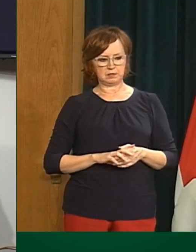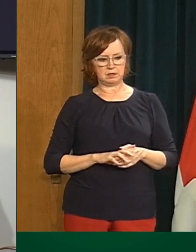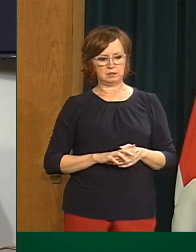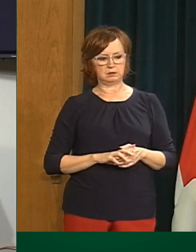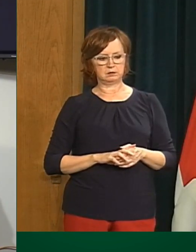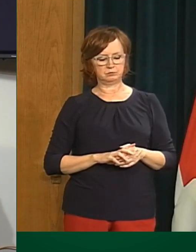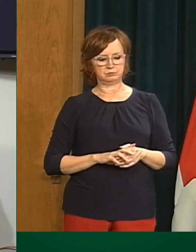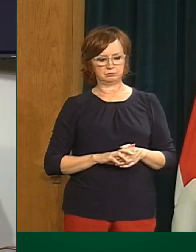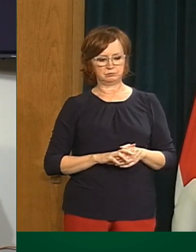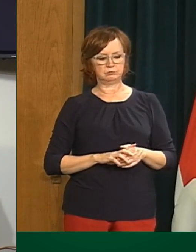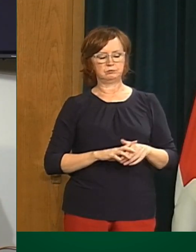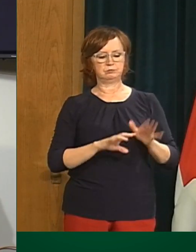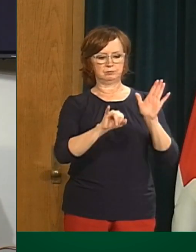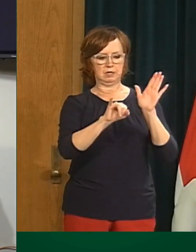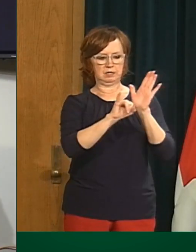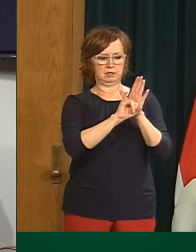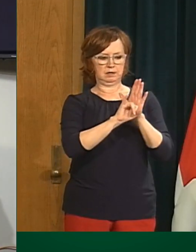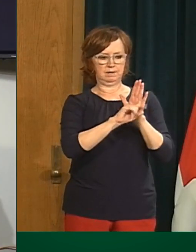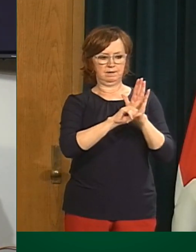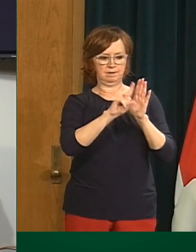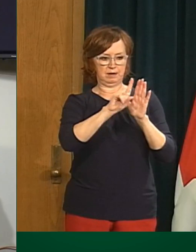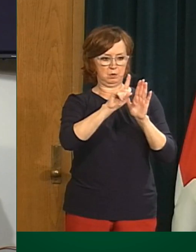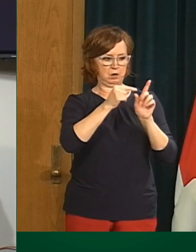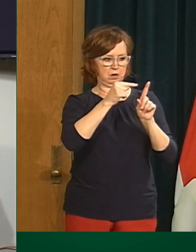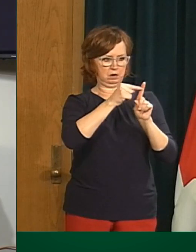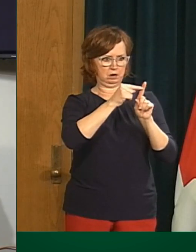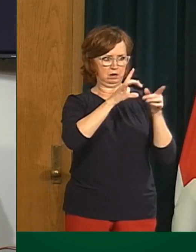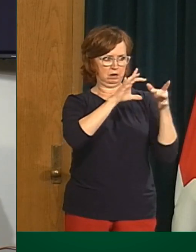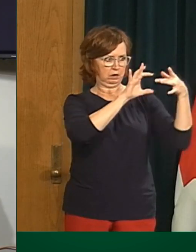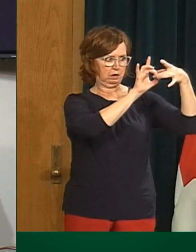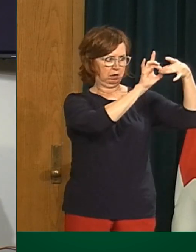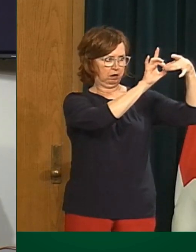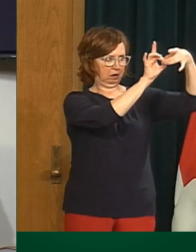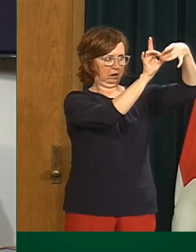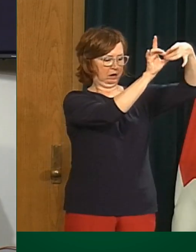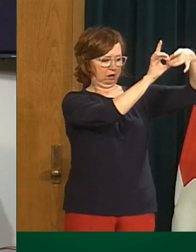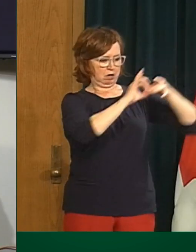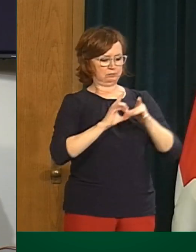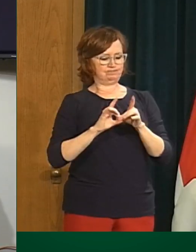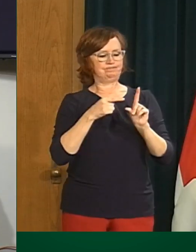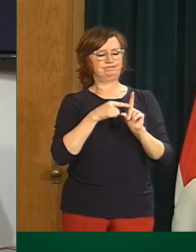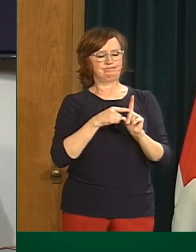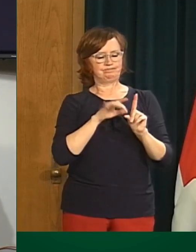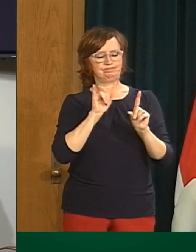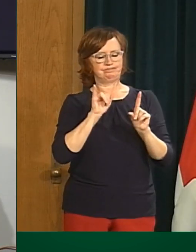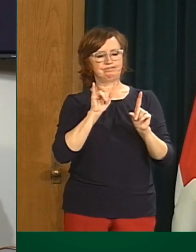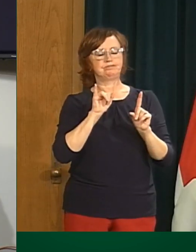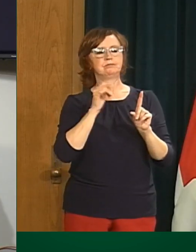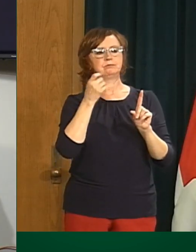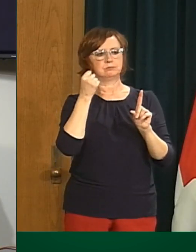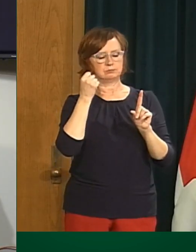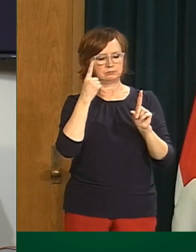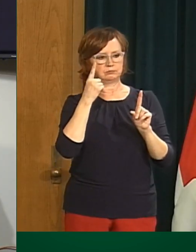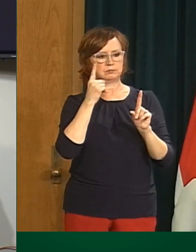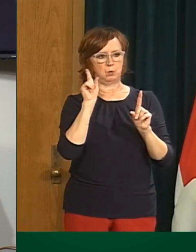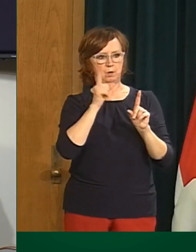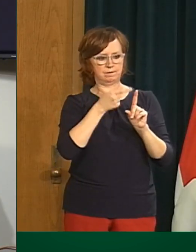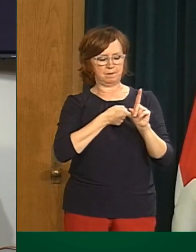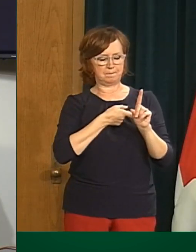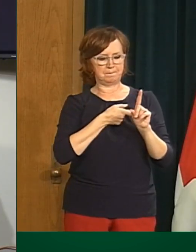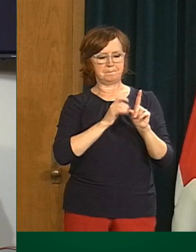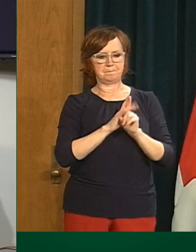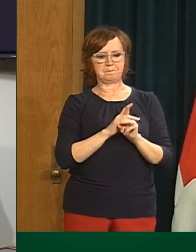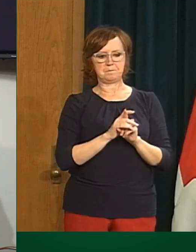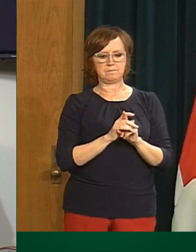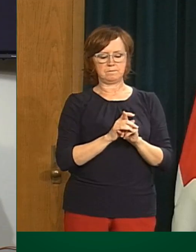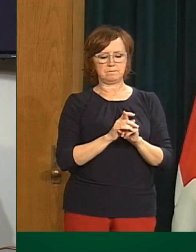located the area where the link of the contact could be. So there is, as I mentioned before,